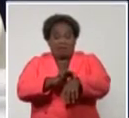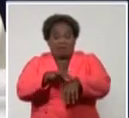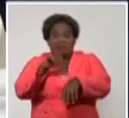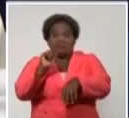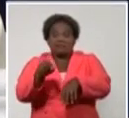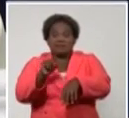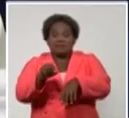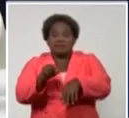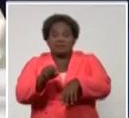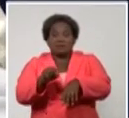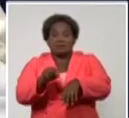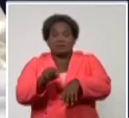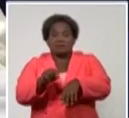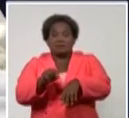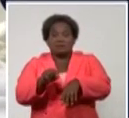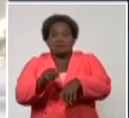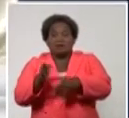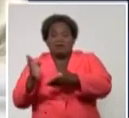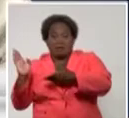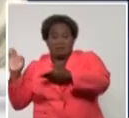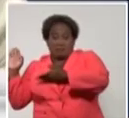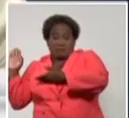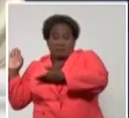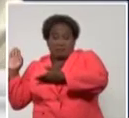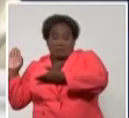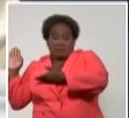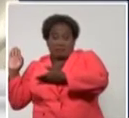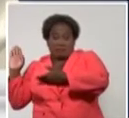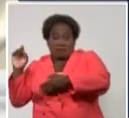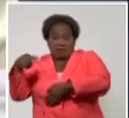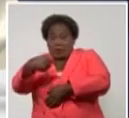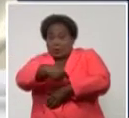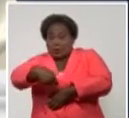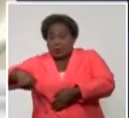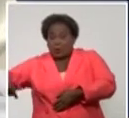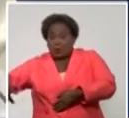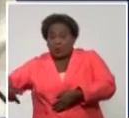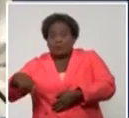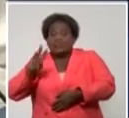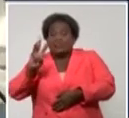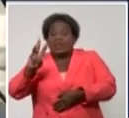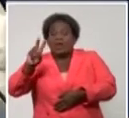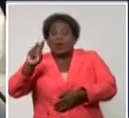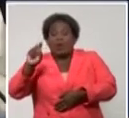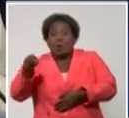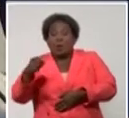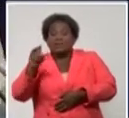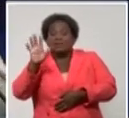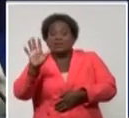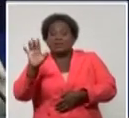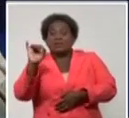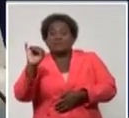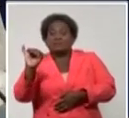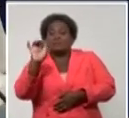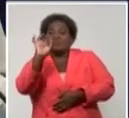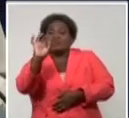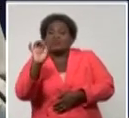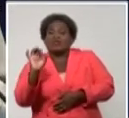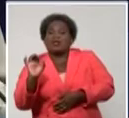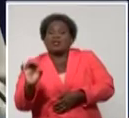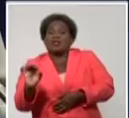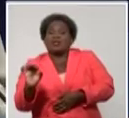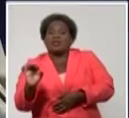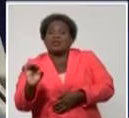globally, Cuba places 118th, moving down from 107th position yesterday. As I